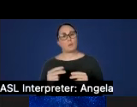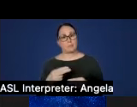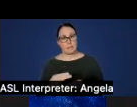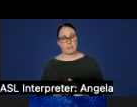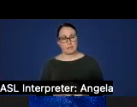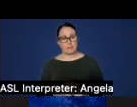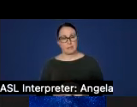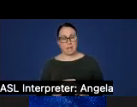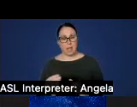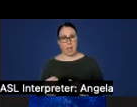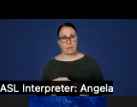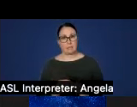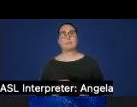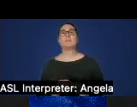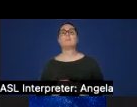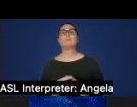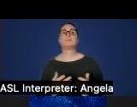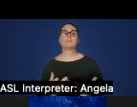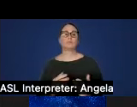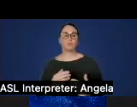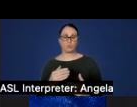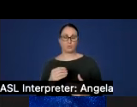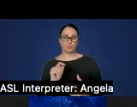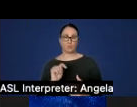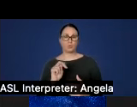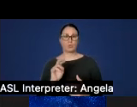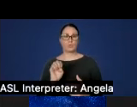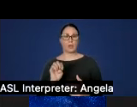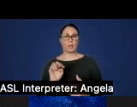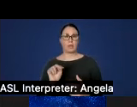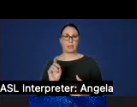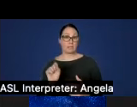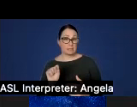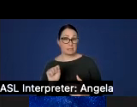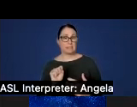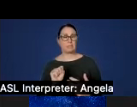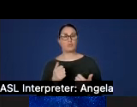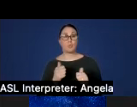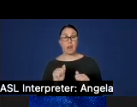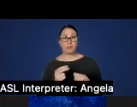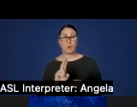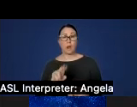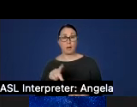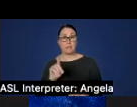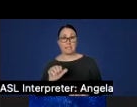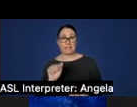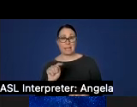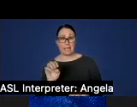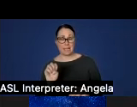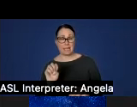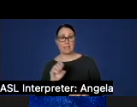And there are some trends in updating the statutes. I think that there was a interactive slide there that we